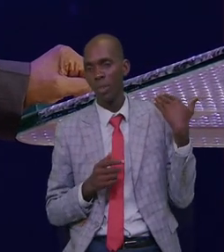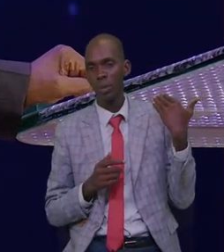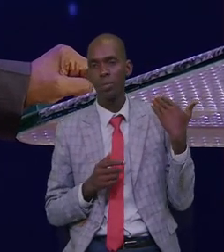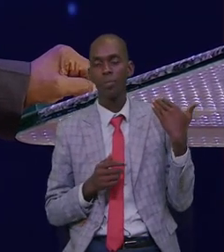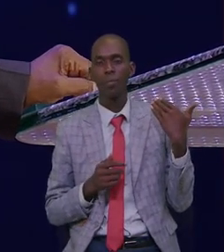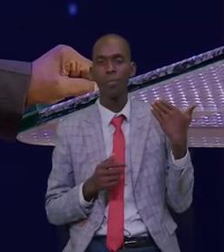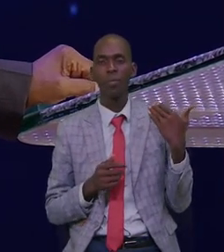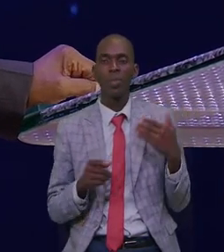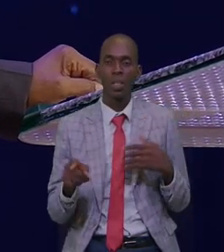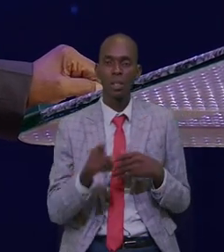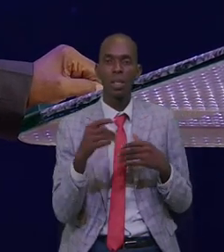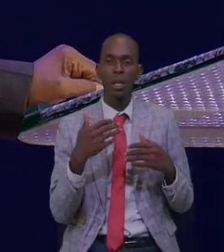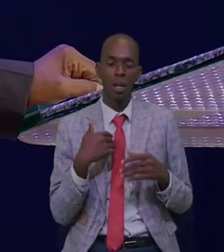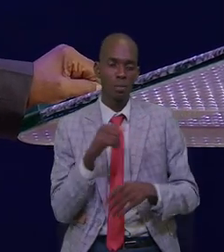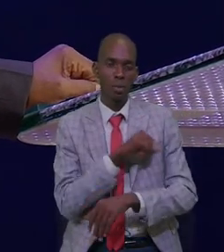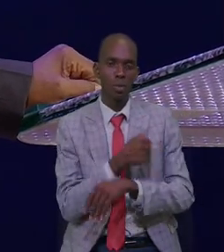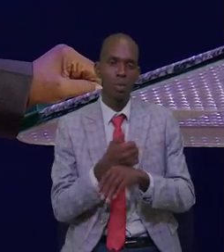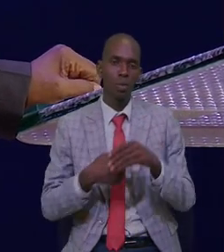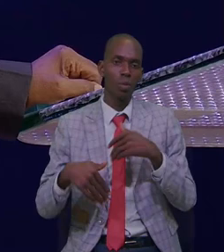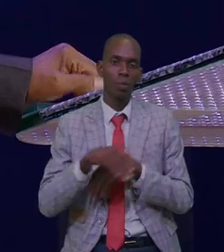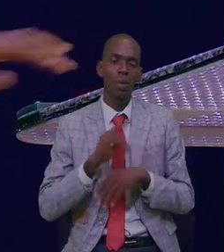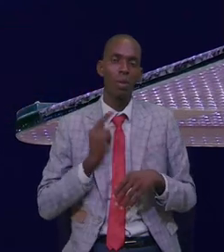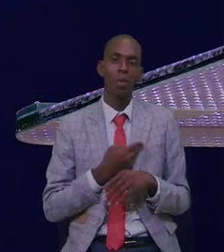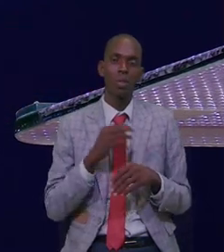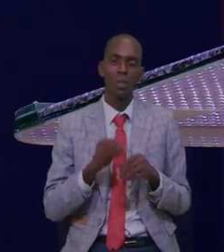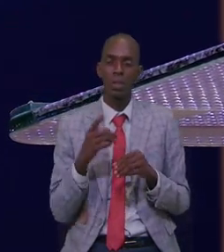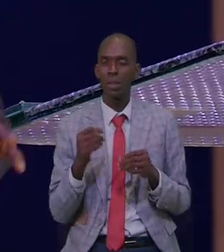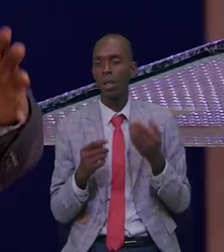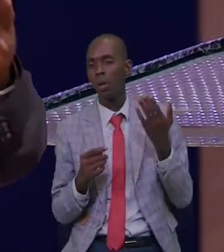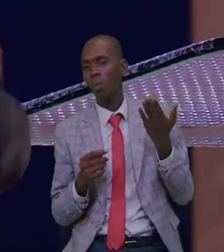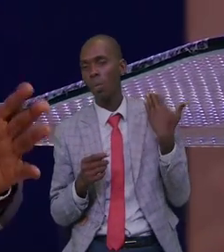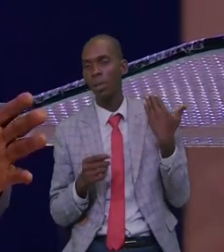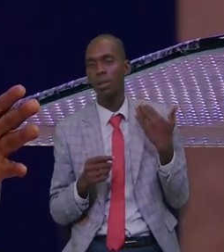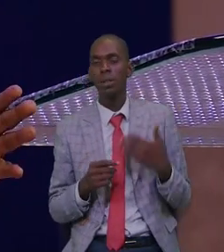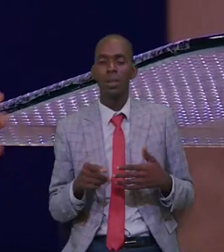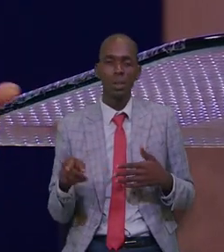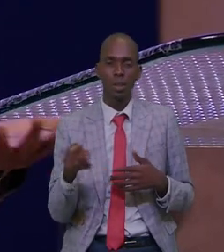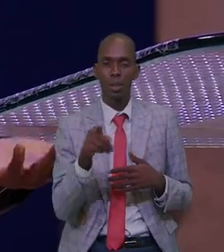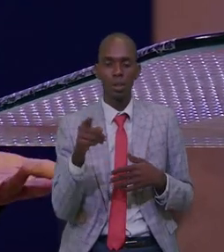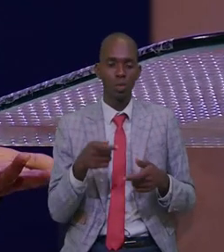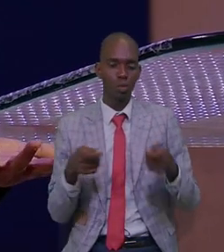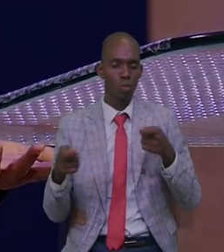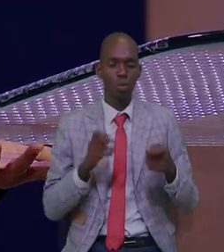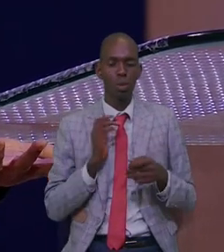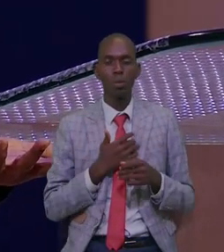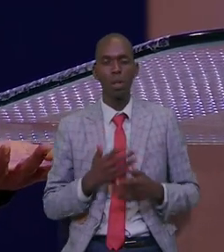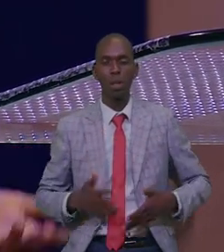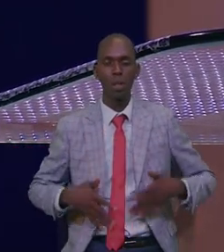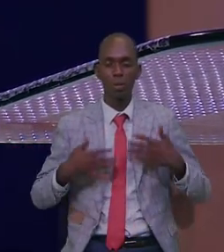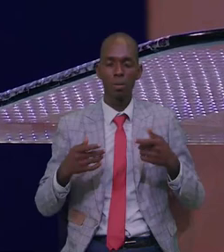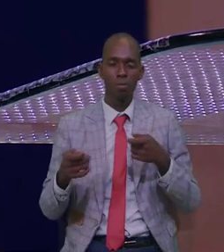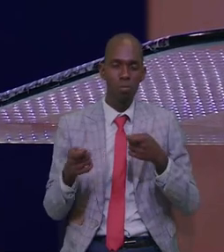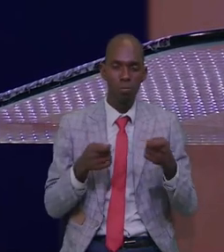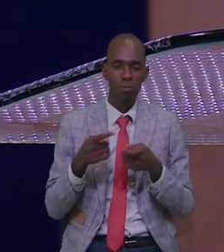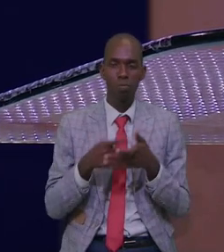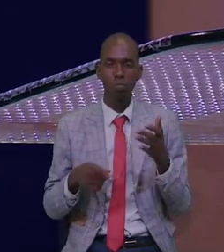in the past. They had authority over us in the past. They ruled our lives and controlled our lives